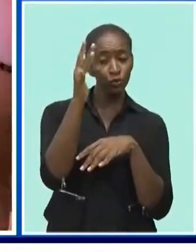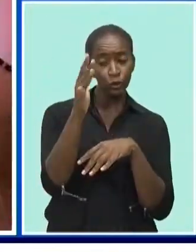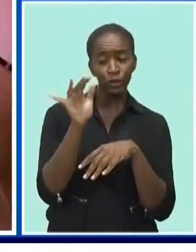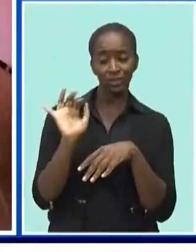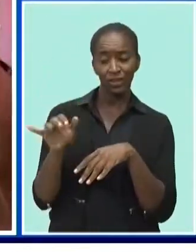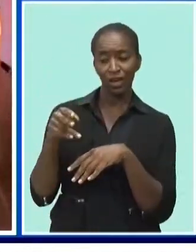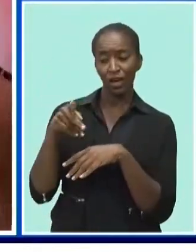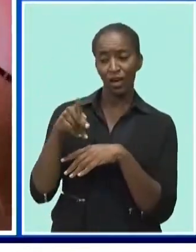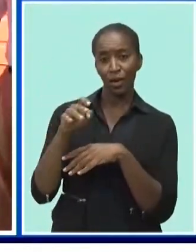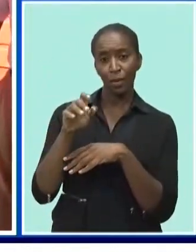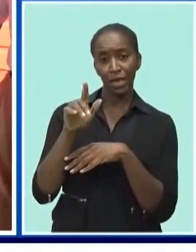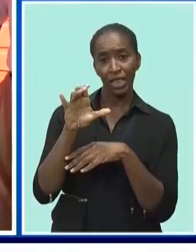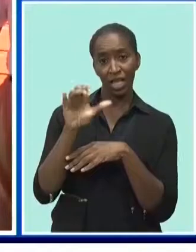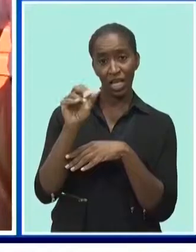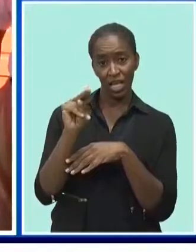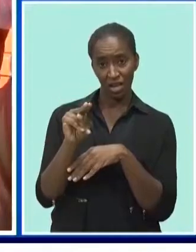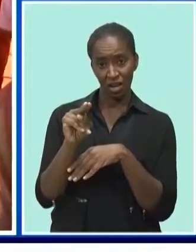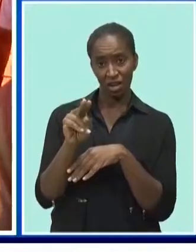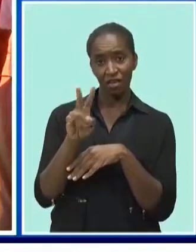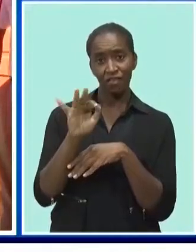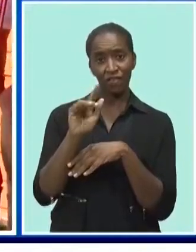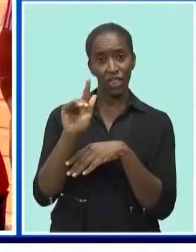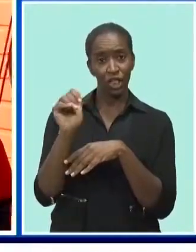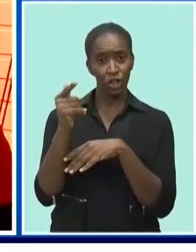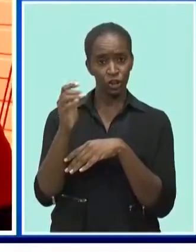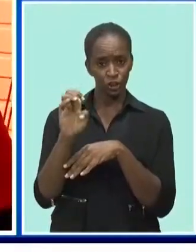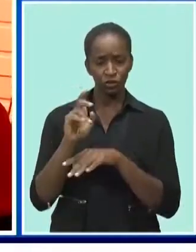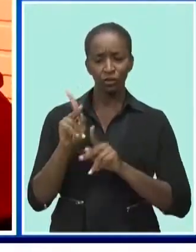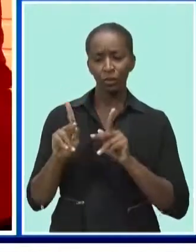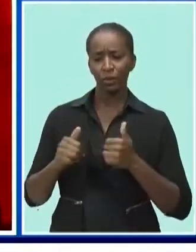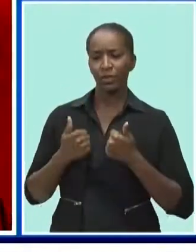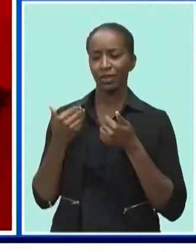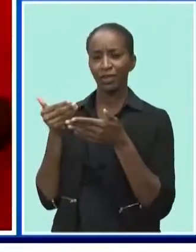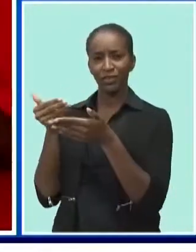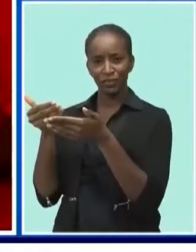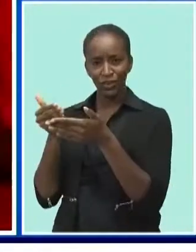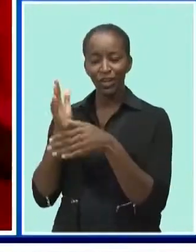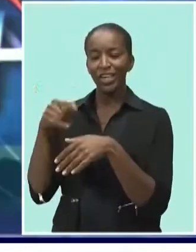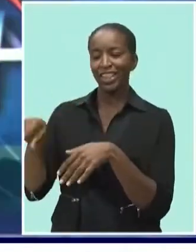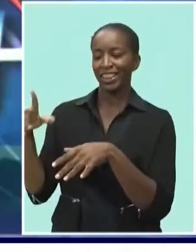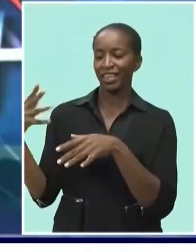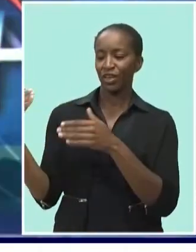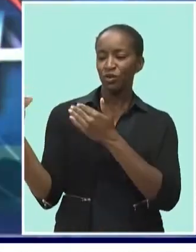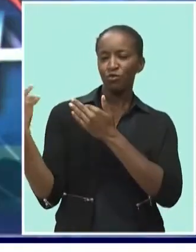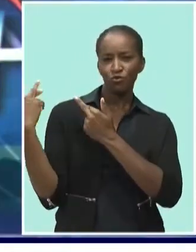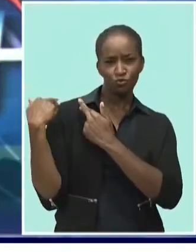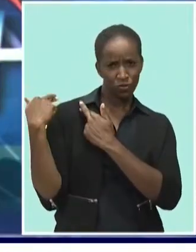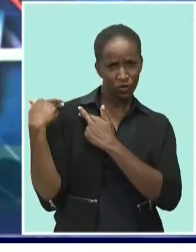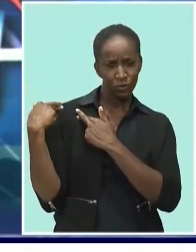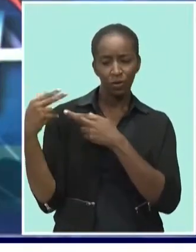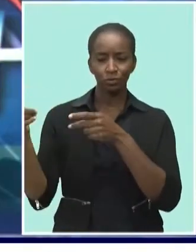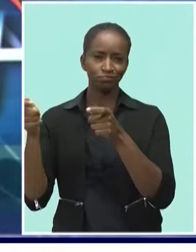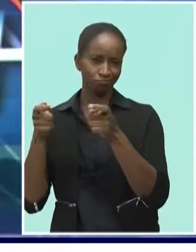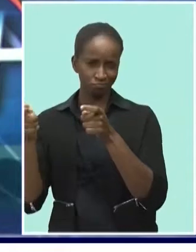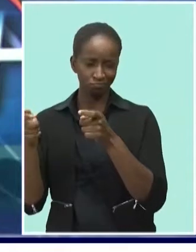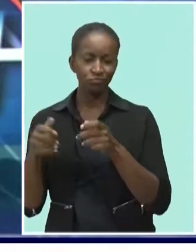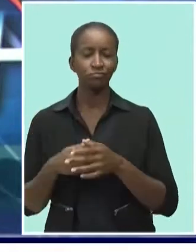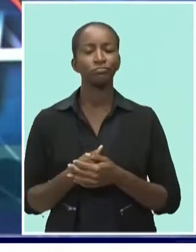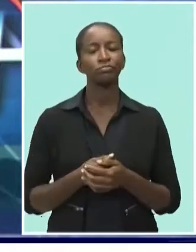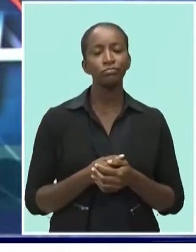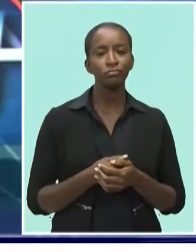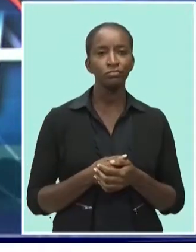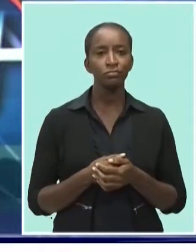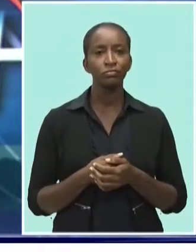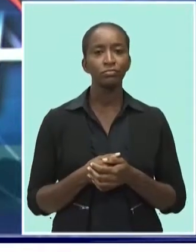the staging of this event. Sharika Griffith, CBC News. With the official start of the 2019 crop